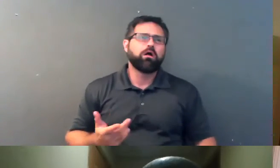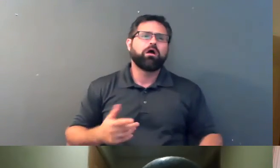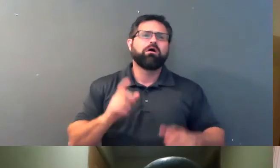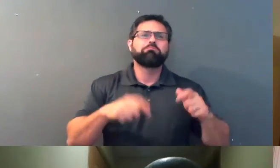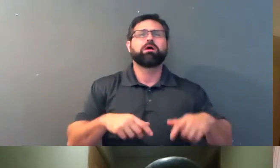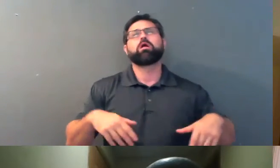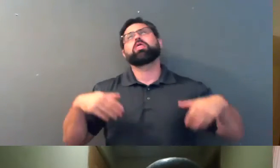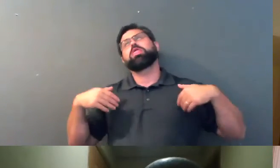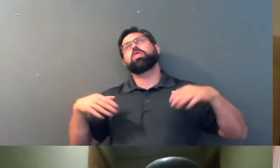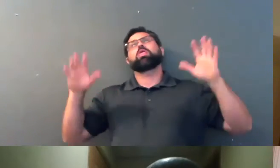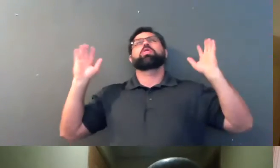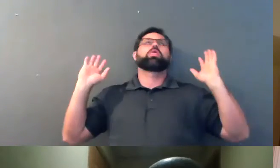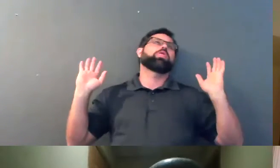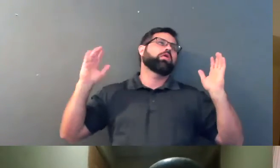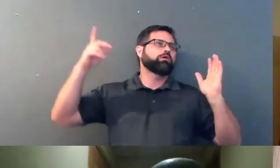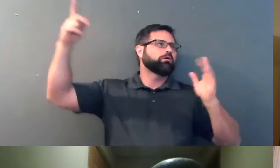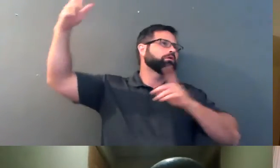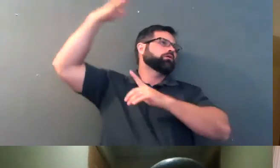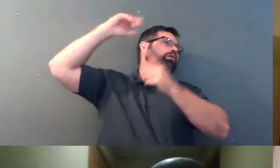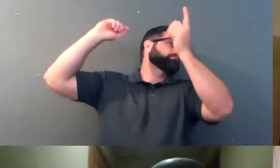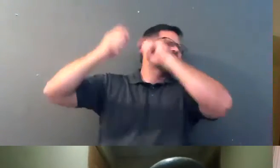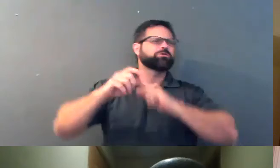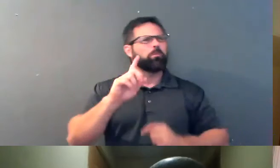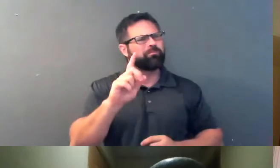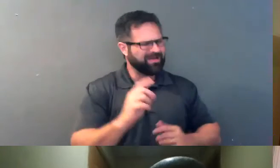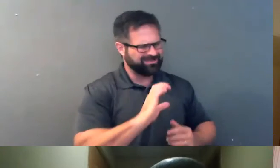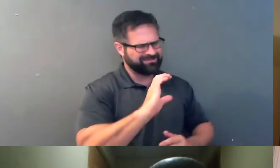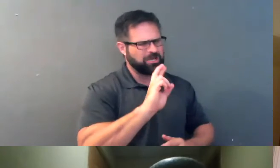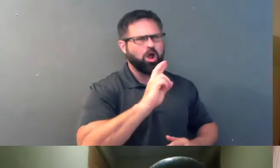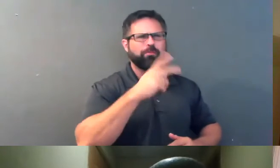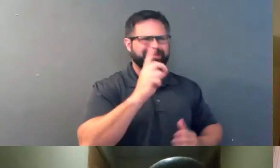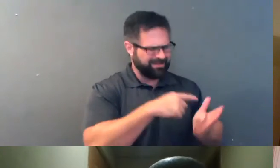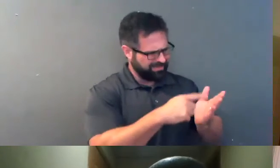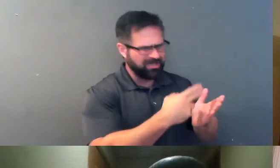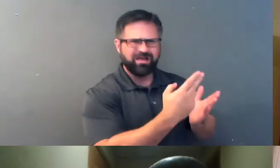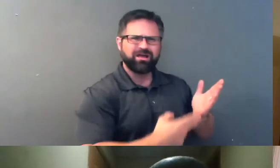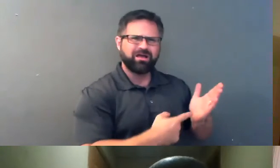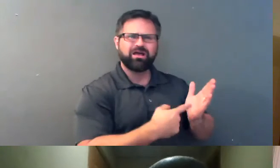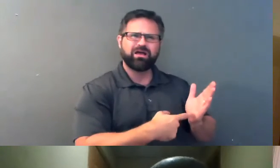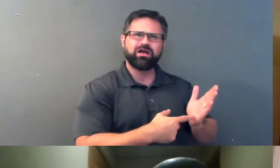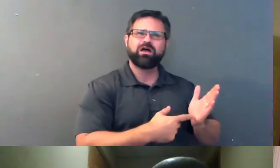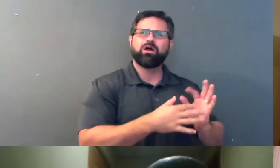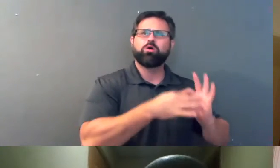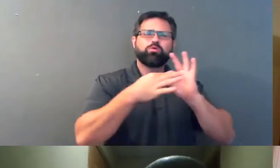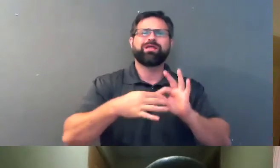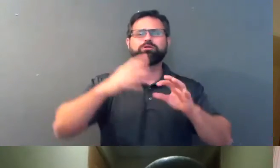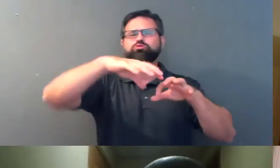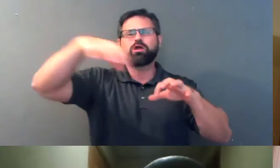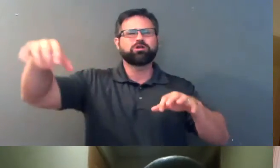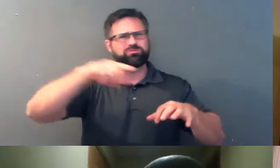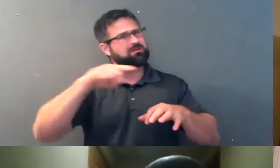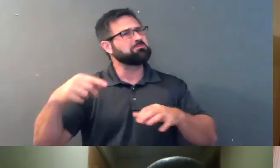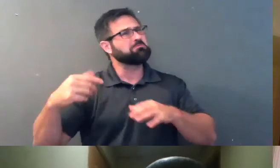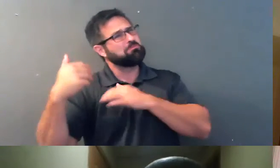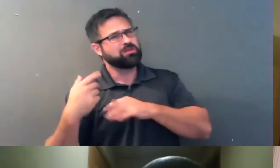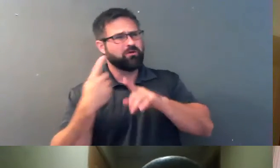can the UN CRPD, with its obligations towards states, be used to respect rights, in particular social and economic